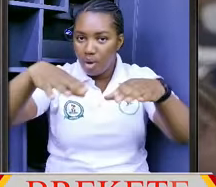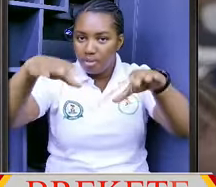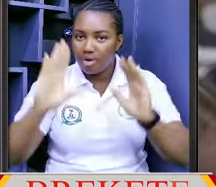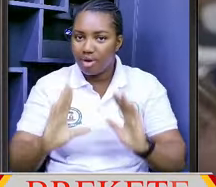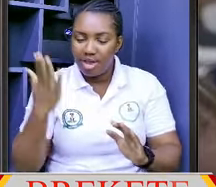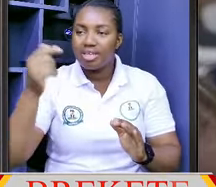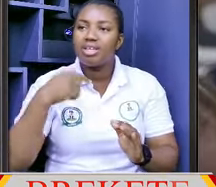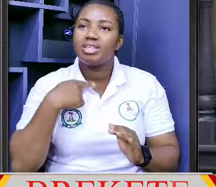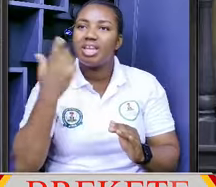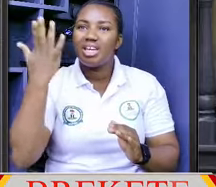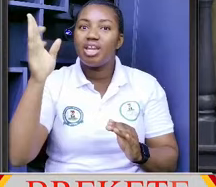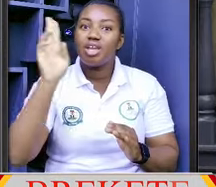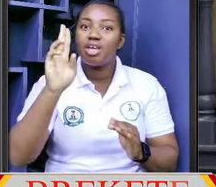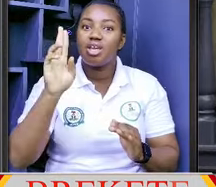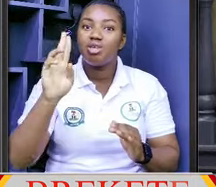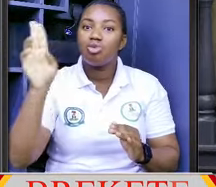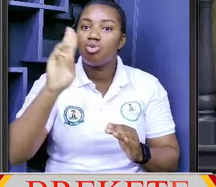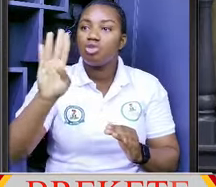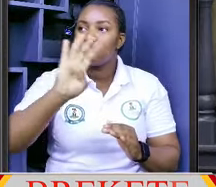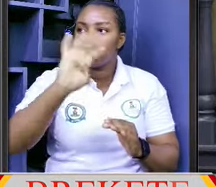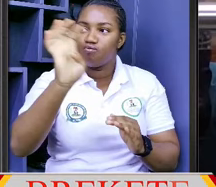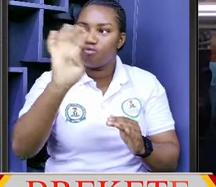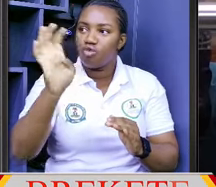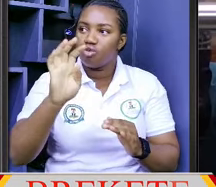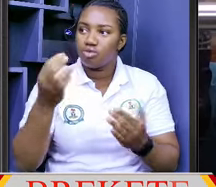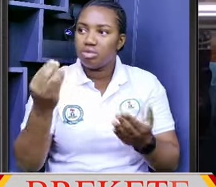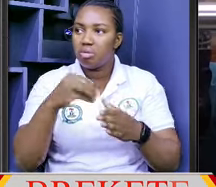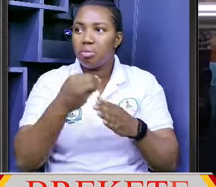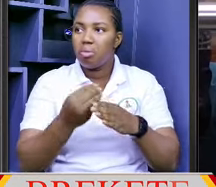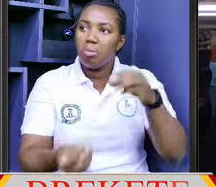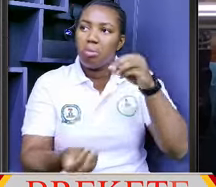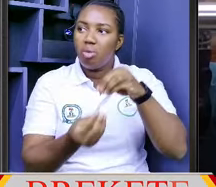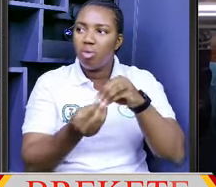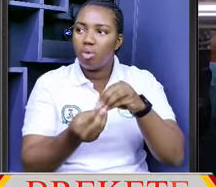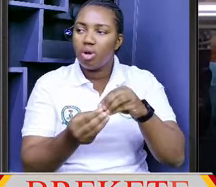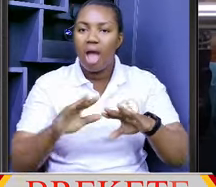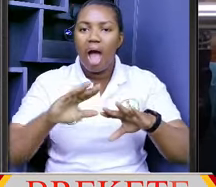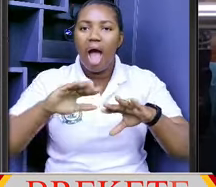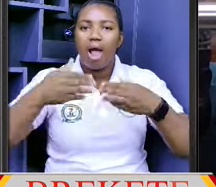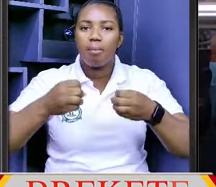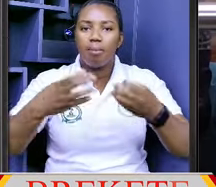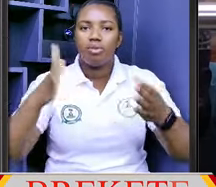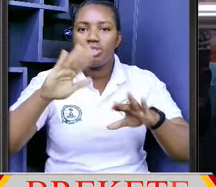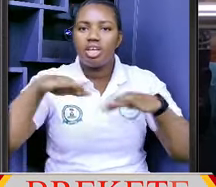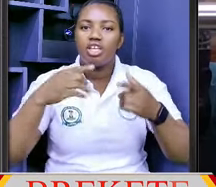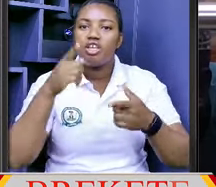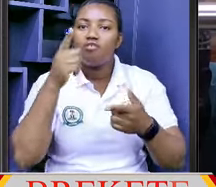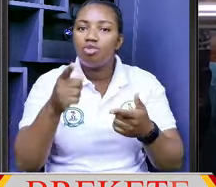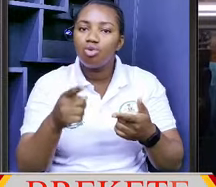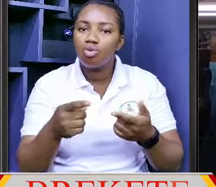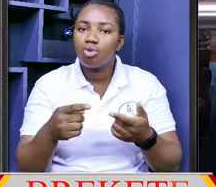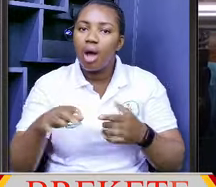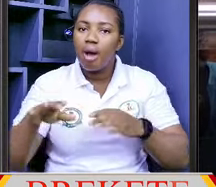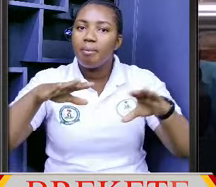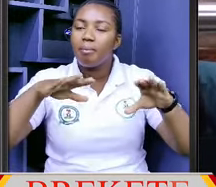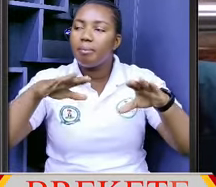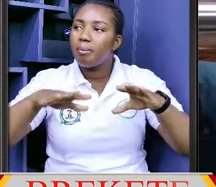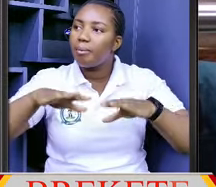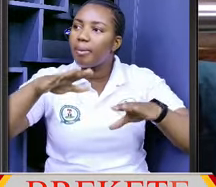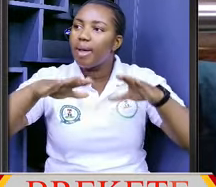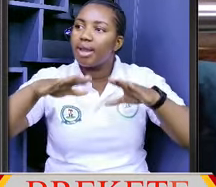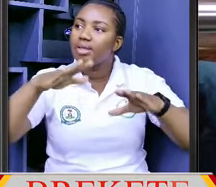spend 400,000. I don't know. Or more than that. Okay. How much they can't give you balance? They don't give me. They just detain me